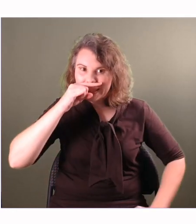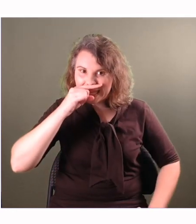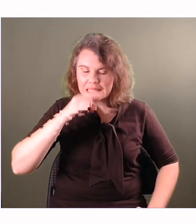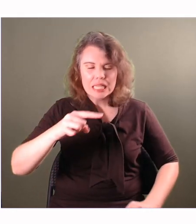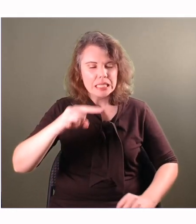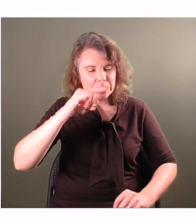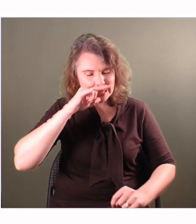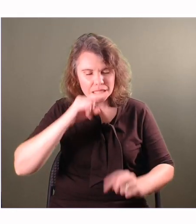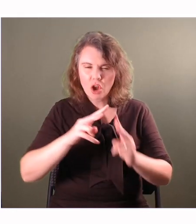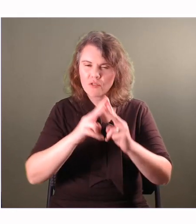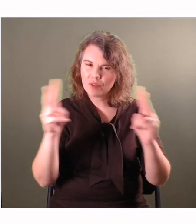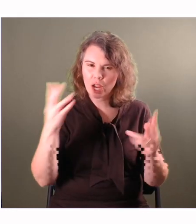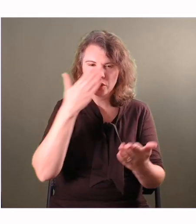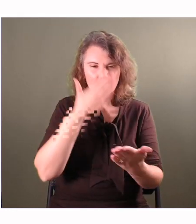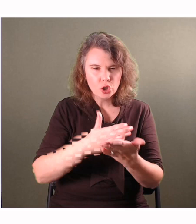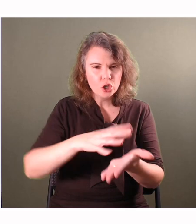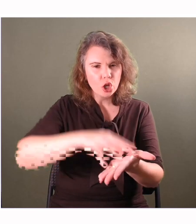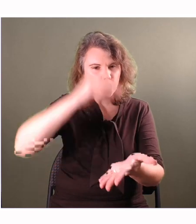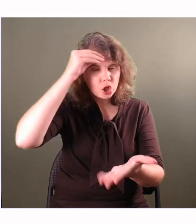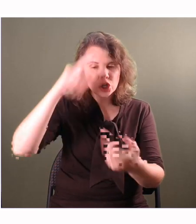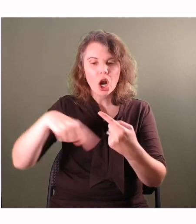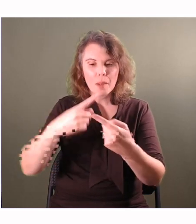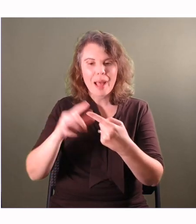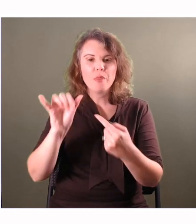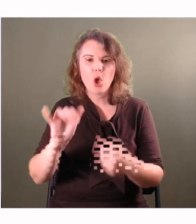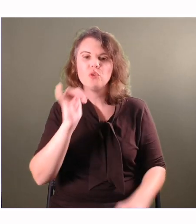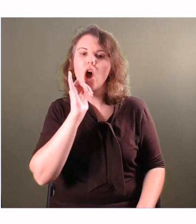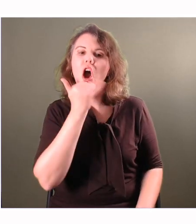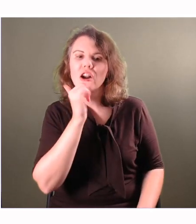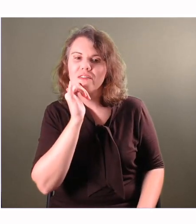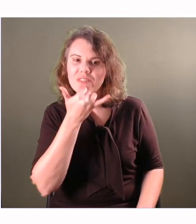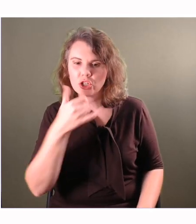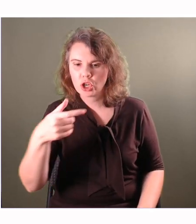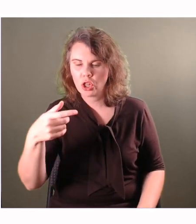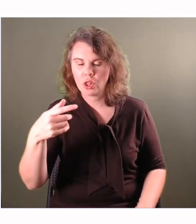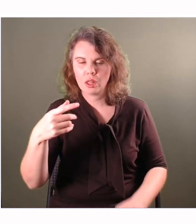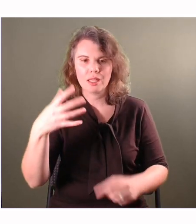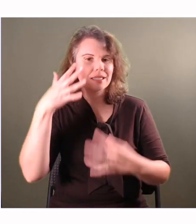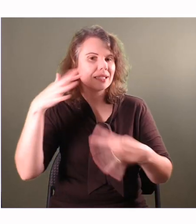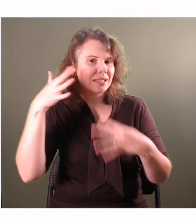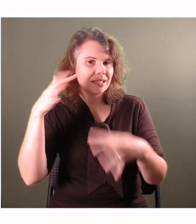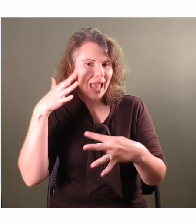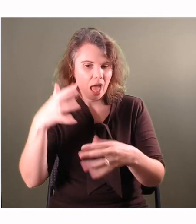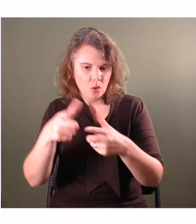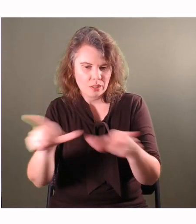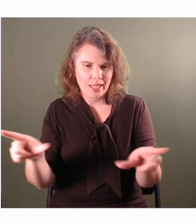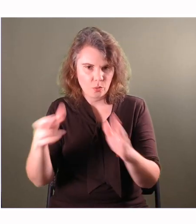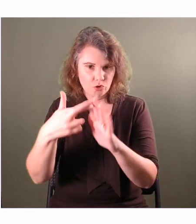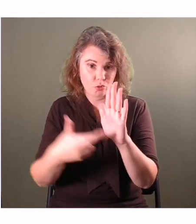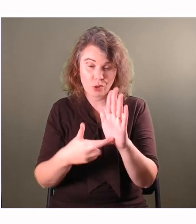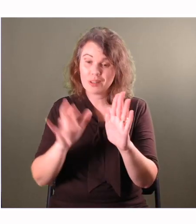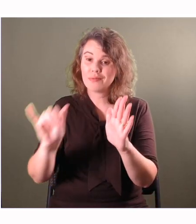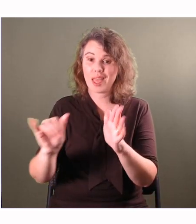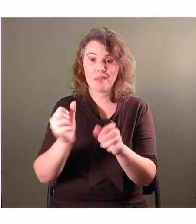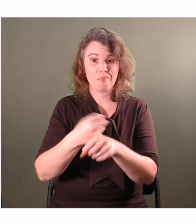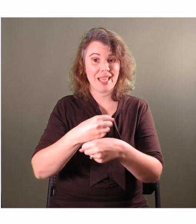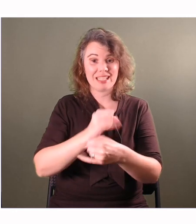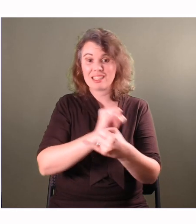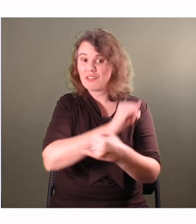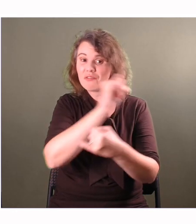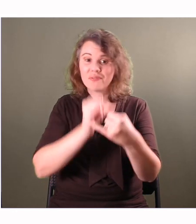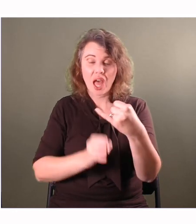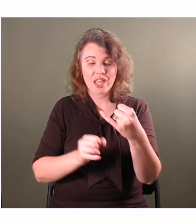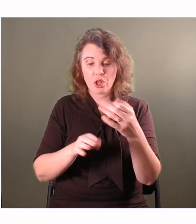are exceptional learners of these artificial phonotactic rules. This brings us to the